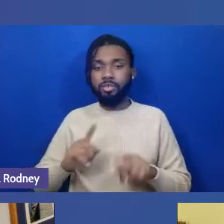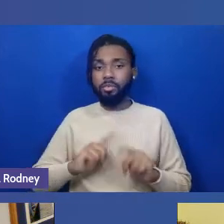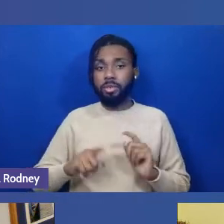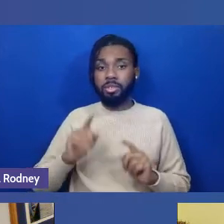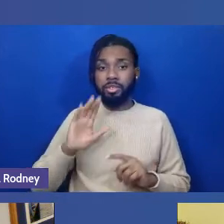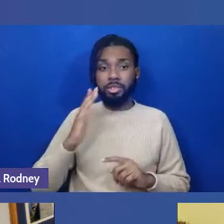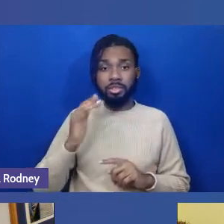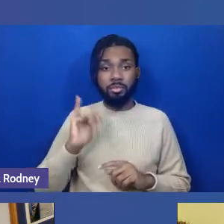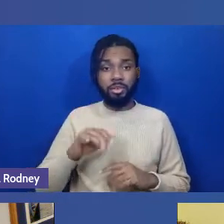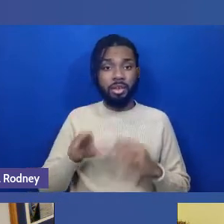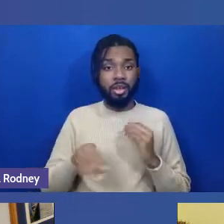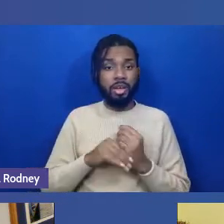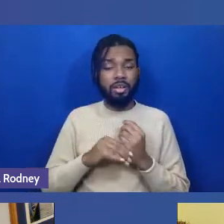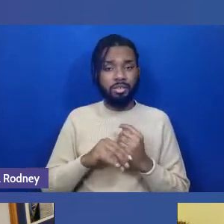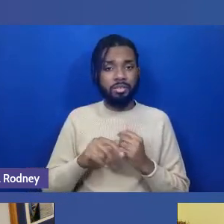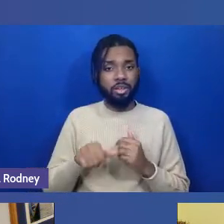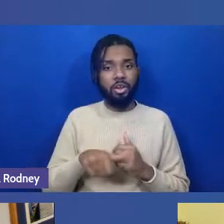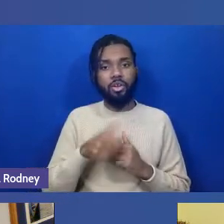layer of